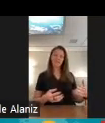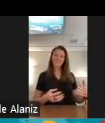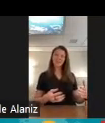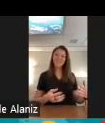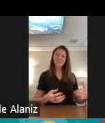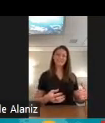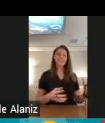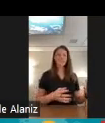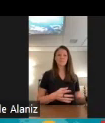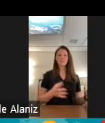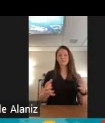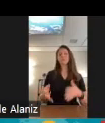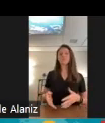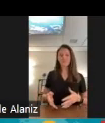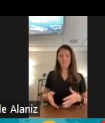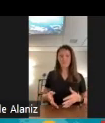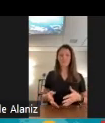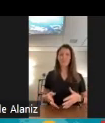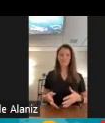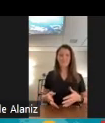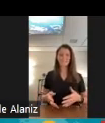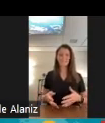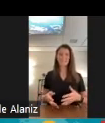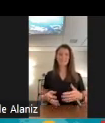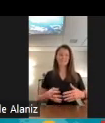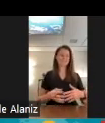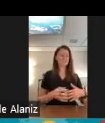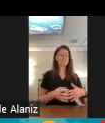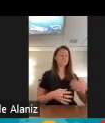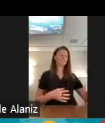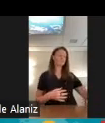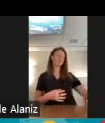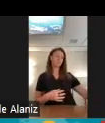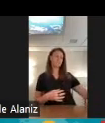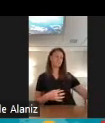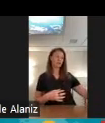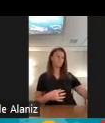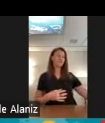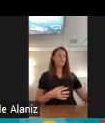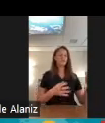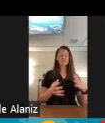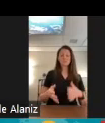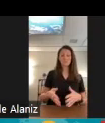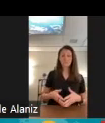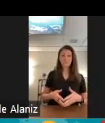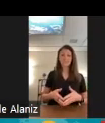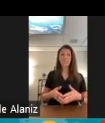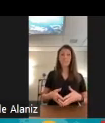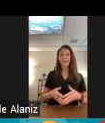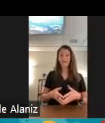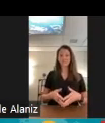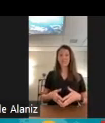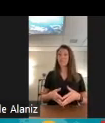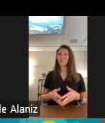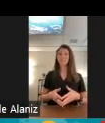by and talks to you, and you're able to then redirect yourself back to the task that you were doing. You have the flexibility to stop and also the ability to get